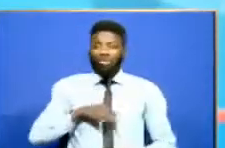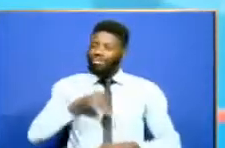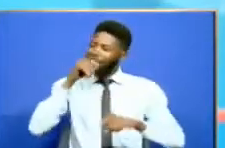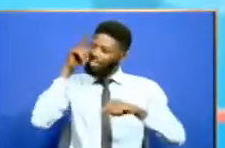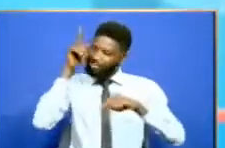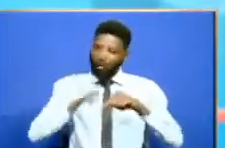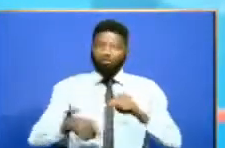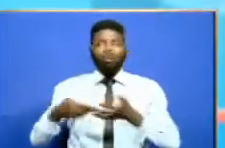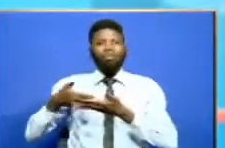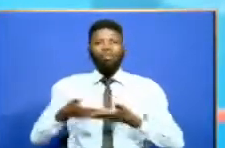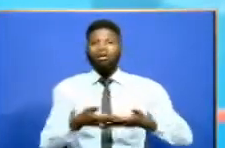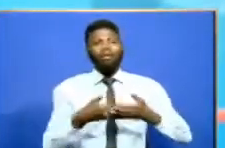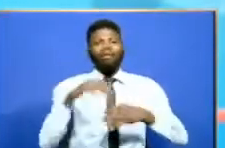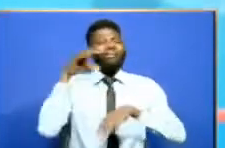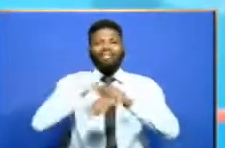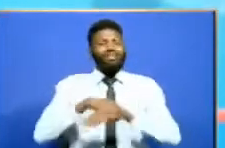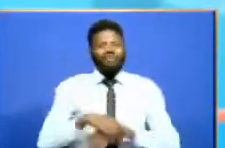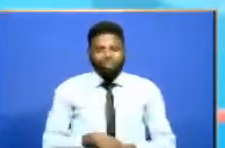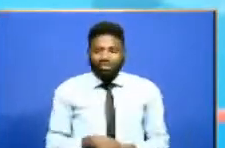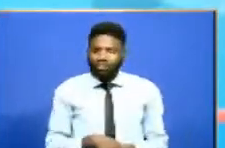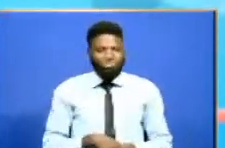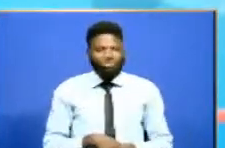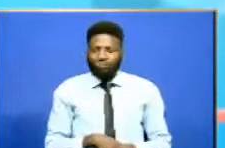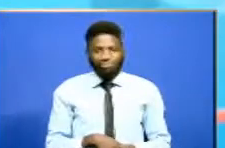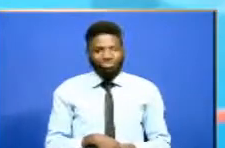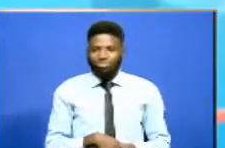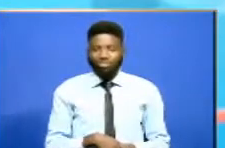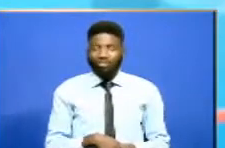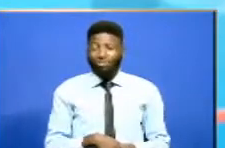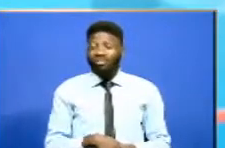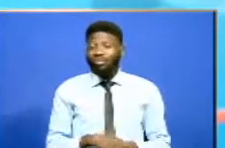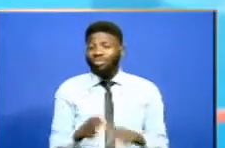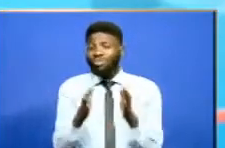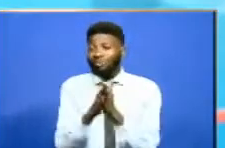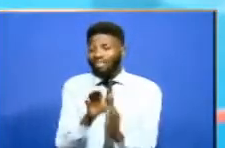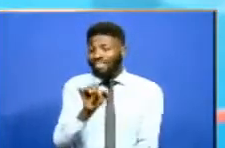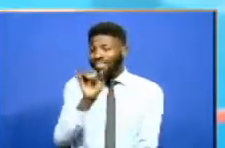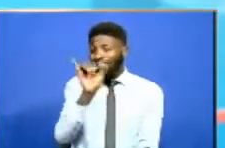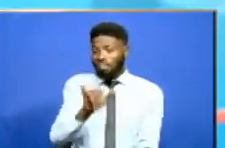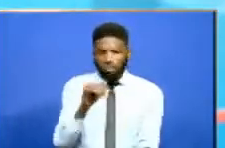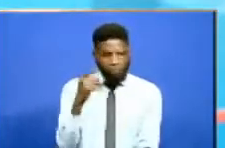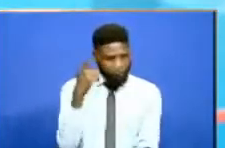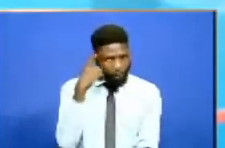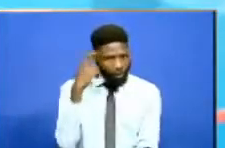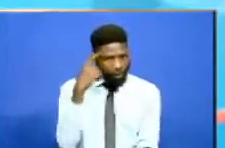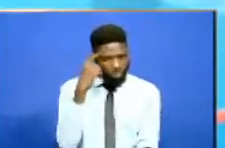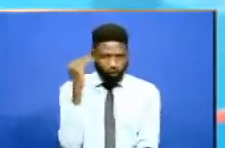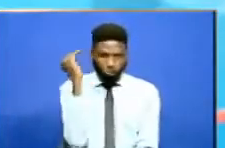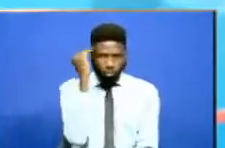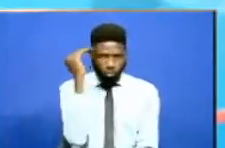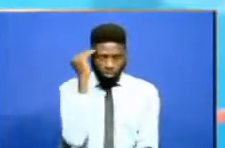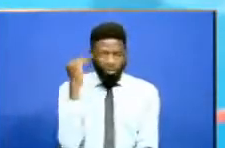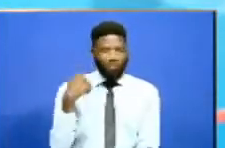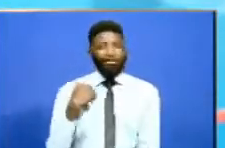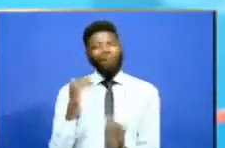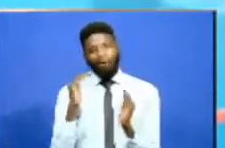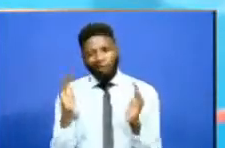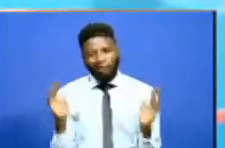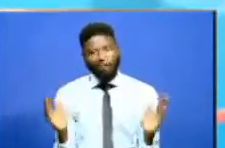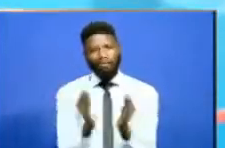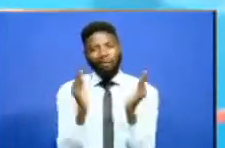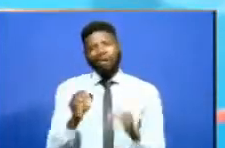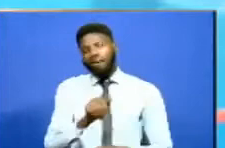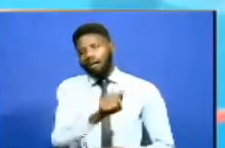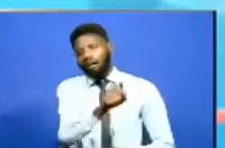there will be no life continuing. So with that kind of mindset, I urge fellow women,